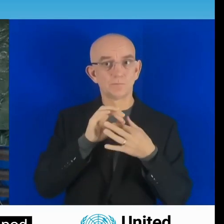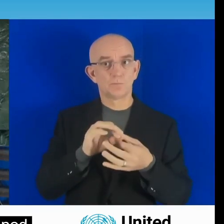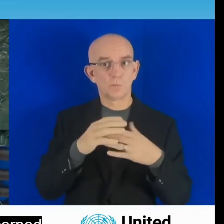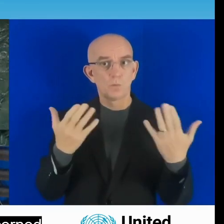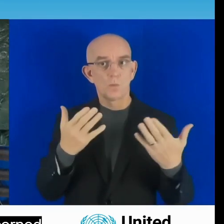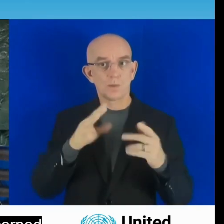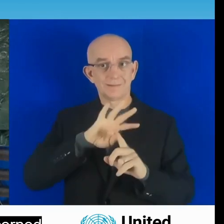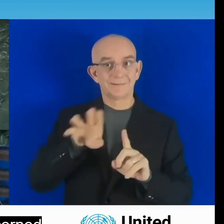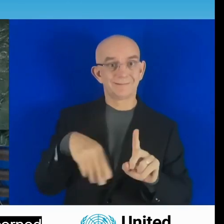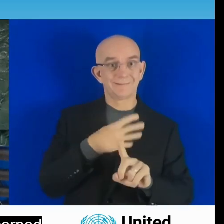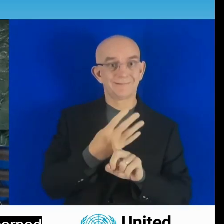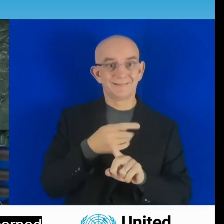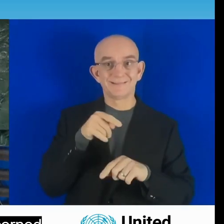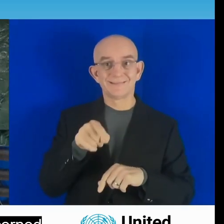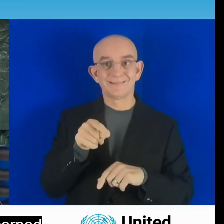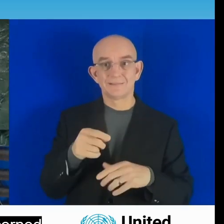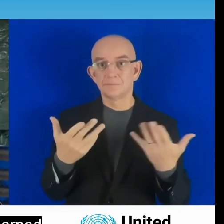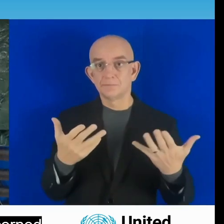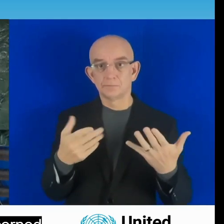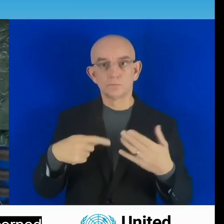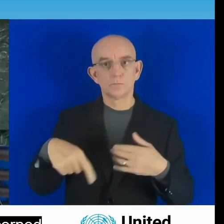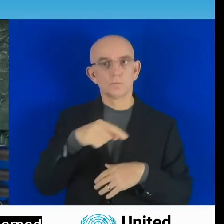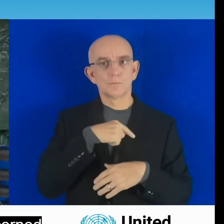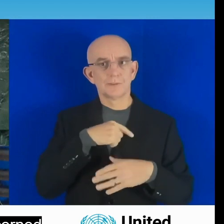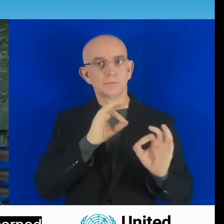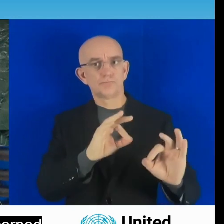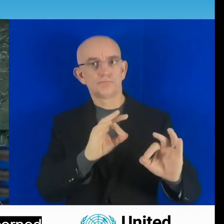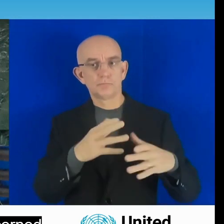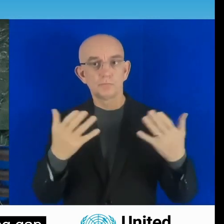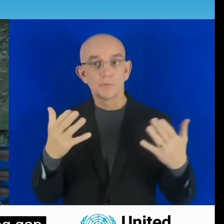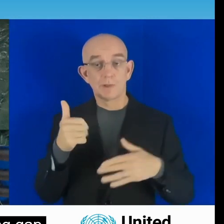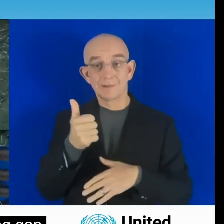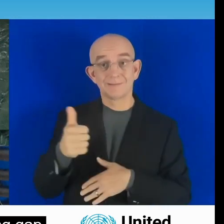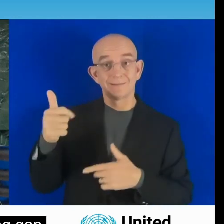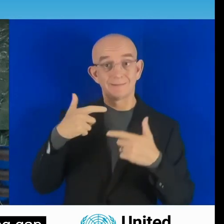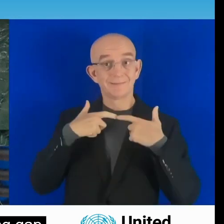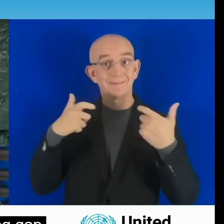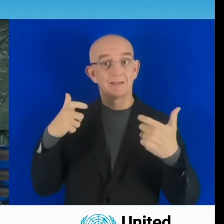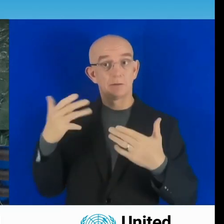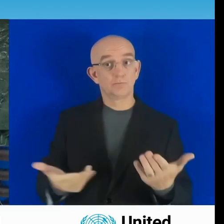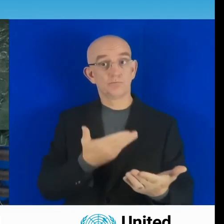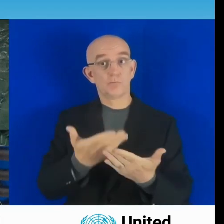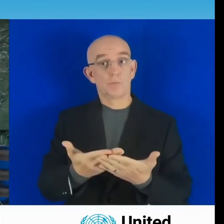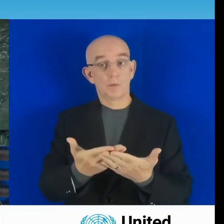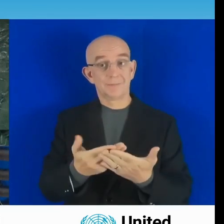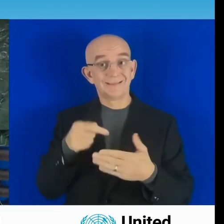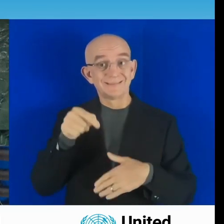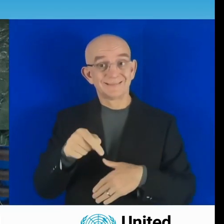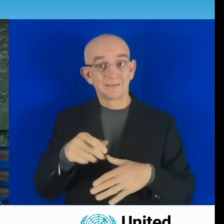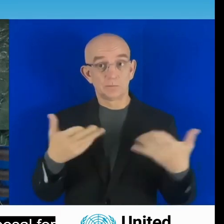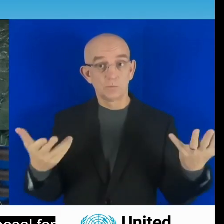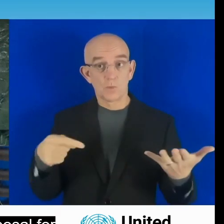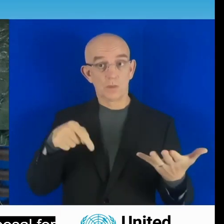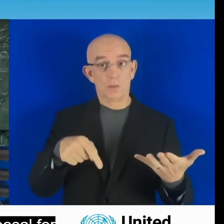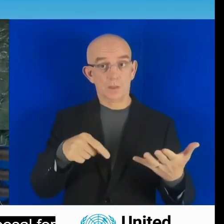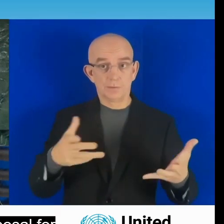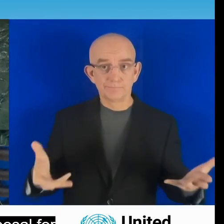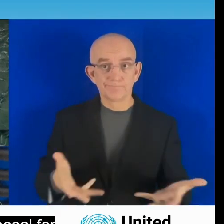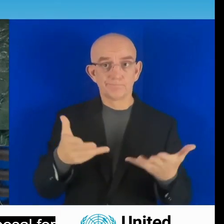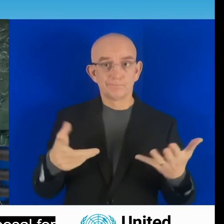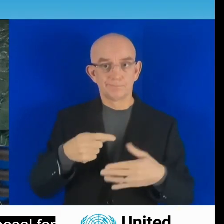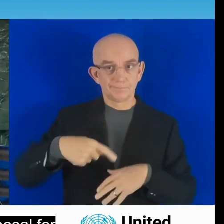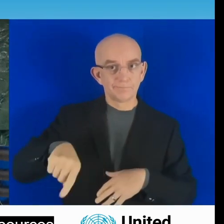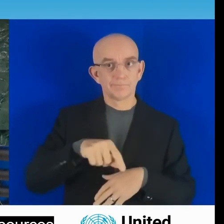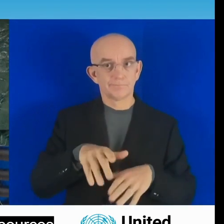Secretary General's proposal for an SDG stimulus to mobilize resources and encourage developing nations to meet their official